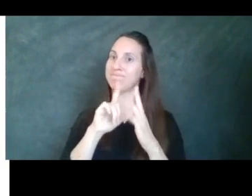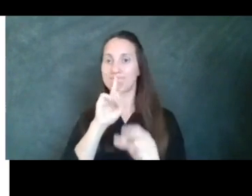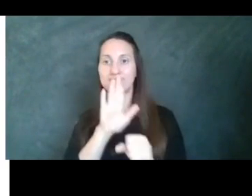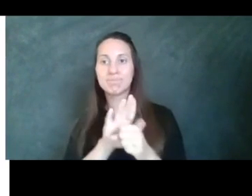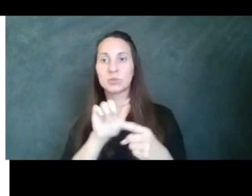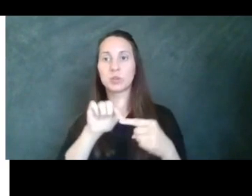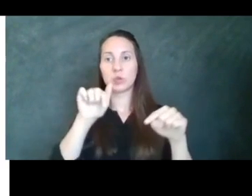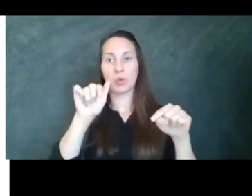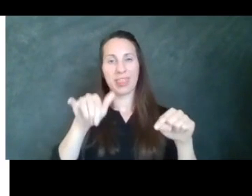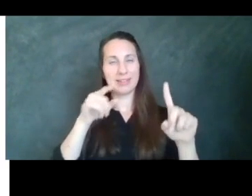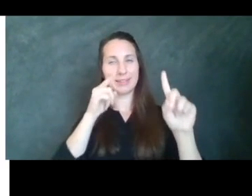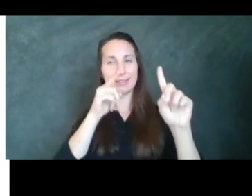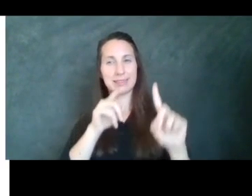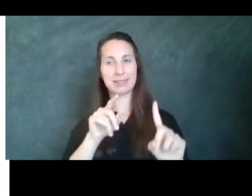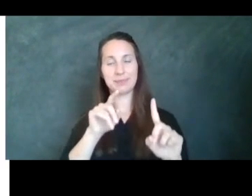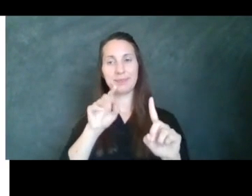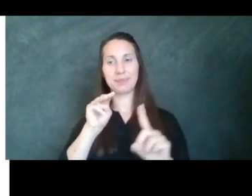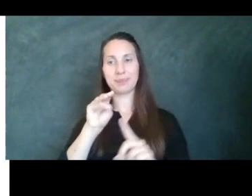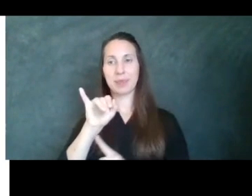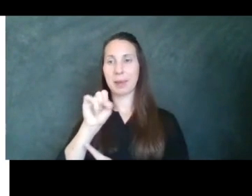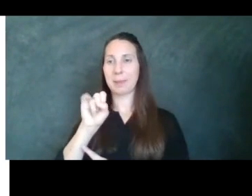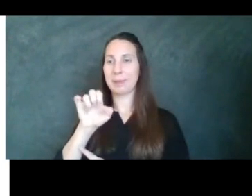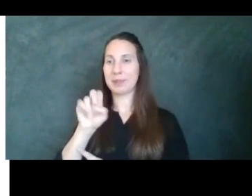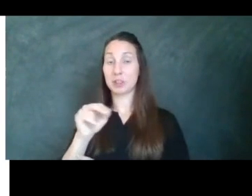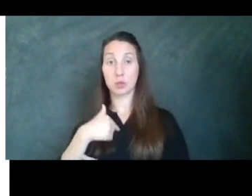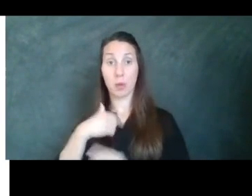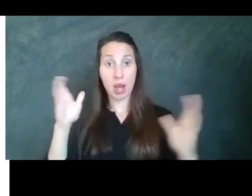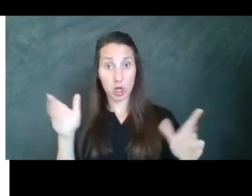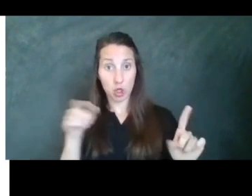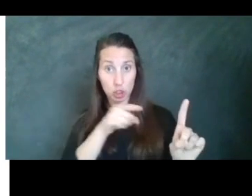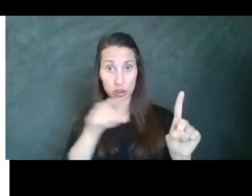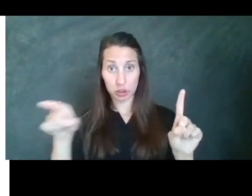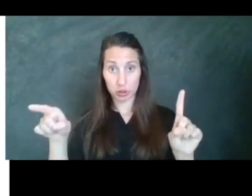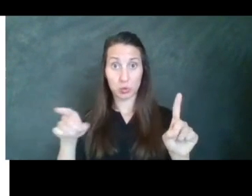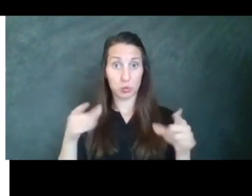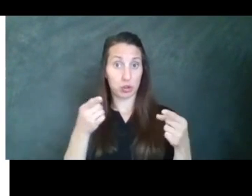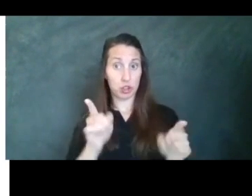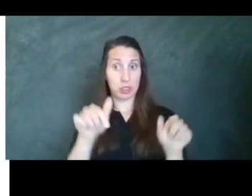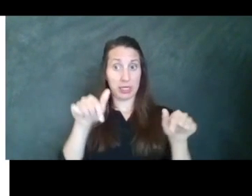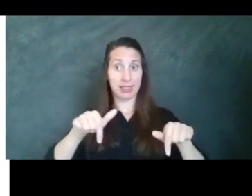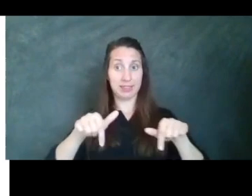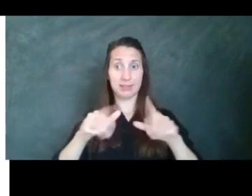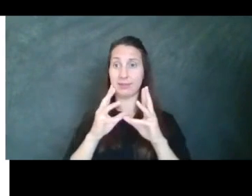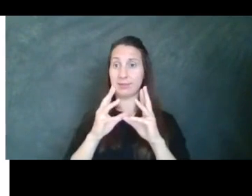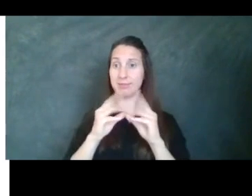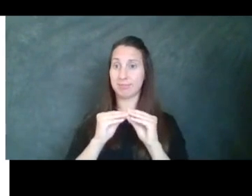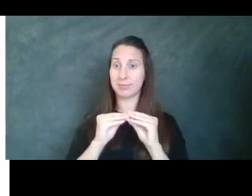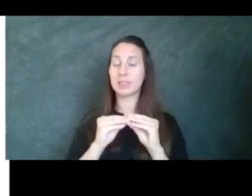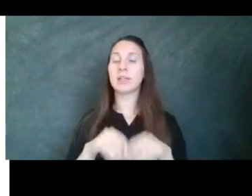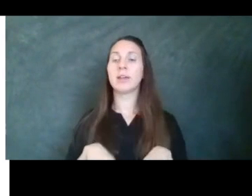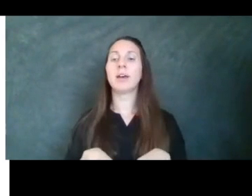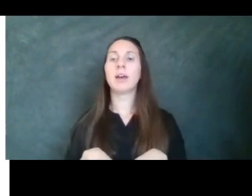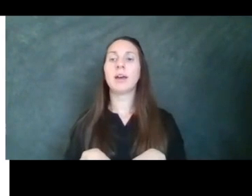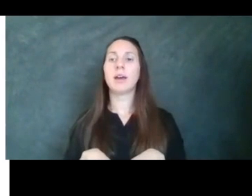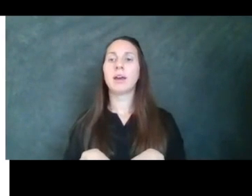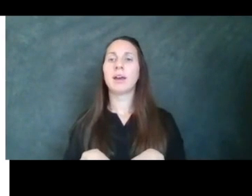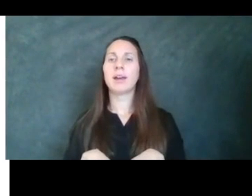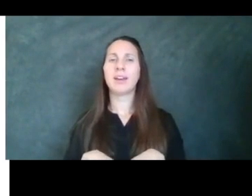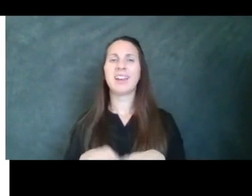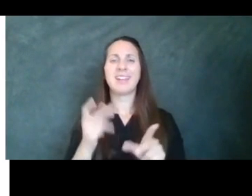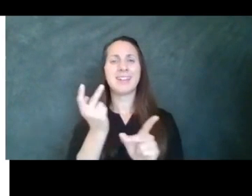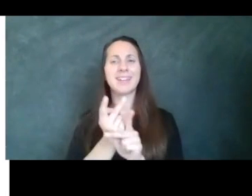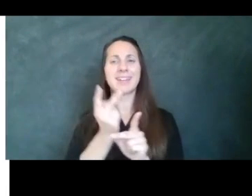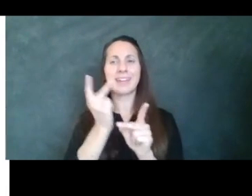everyone, as we're listening to Ariella and Matthew take us through the specifics of what the law requires, let's keep the